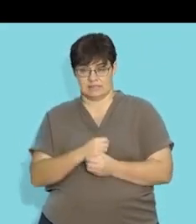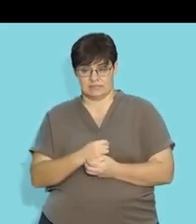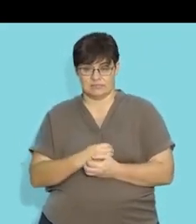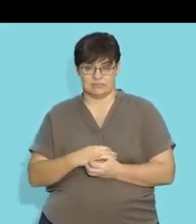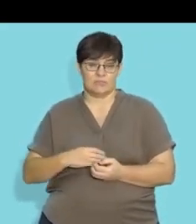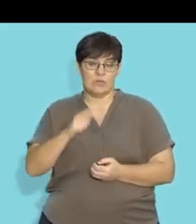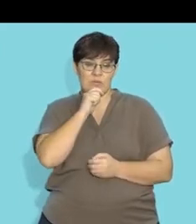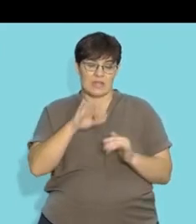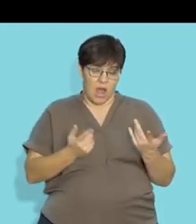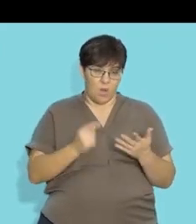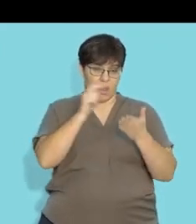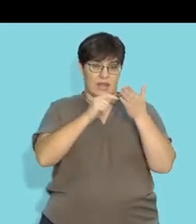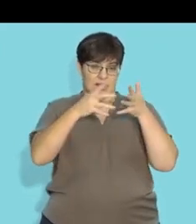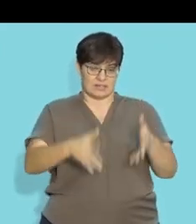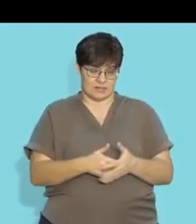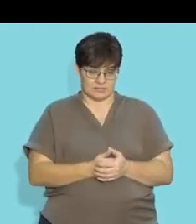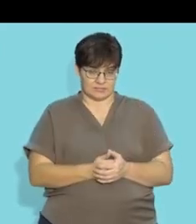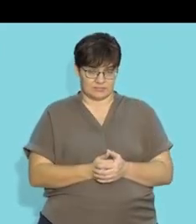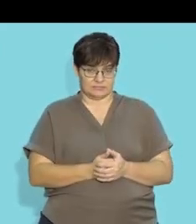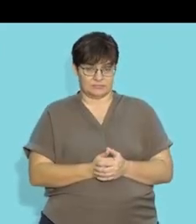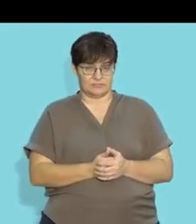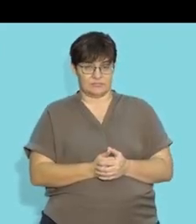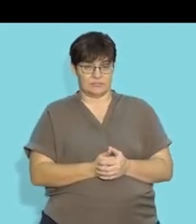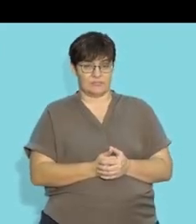bx. We can do that using our calculator.